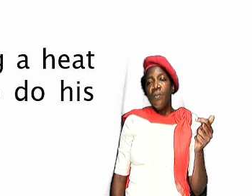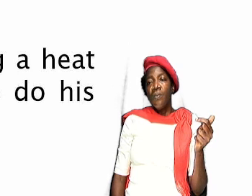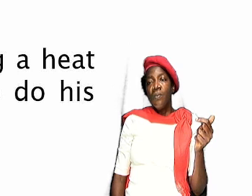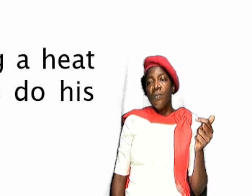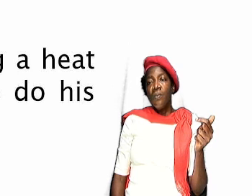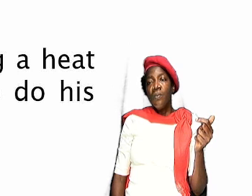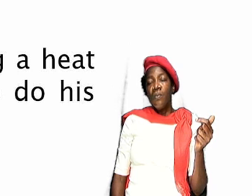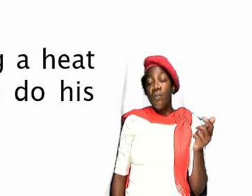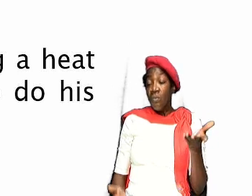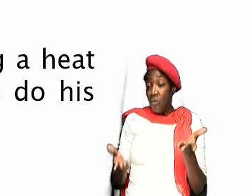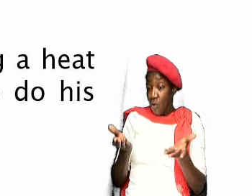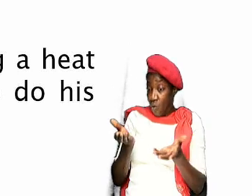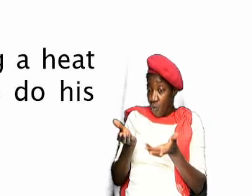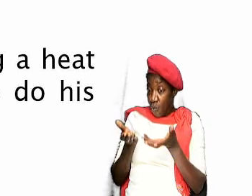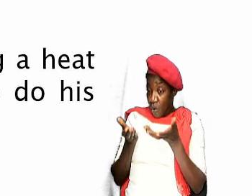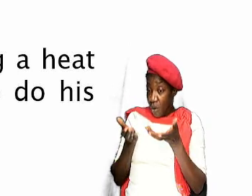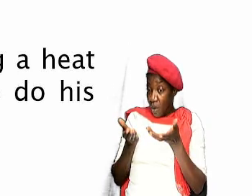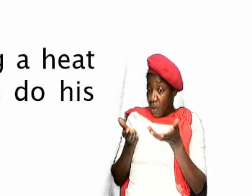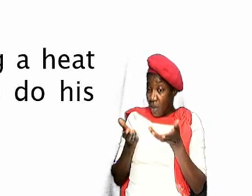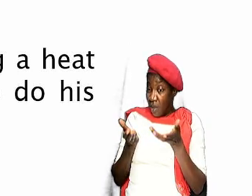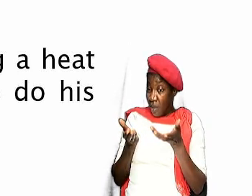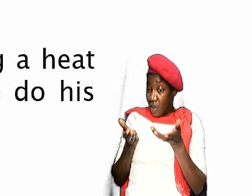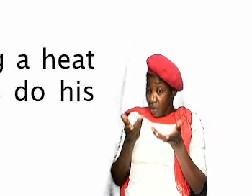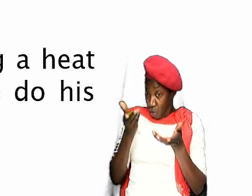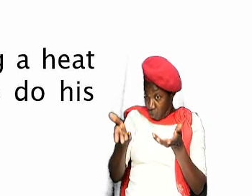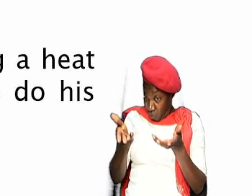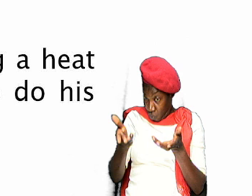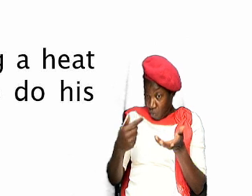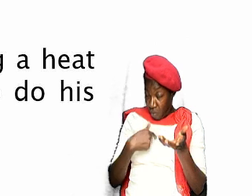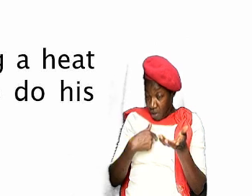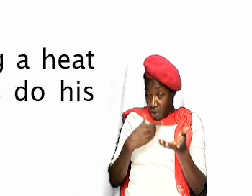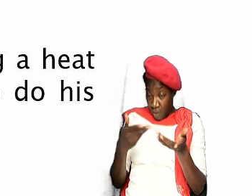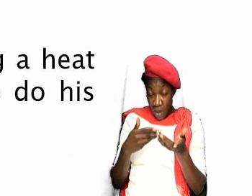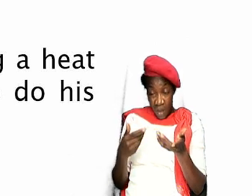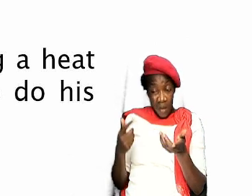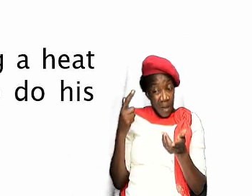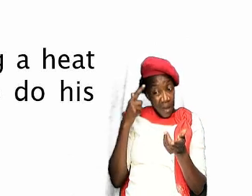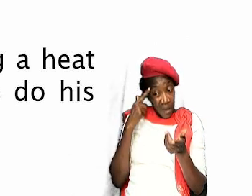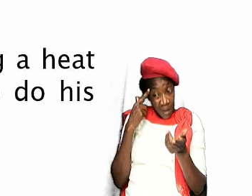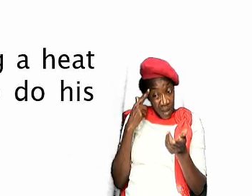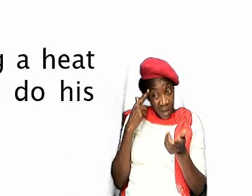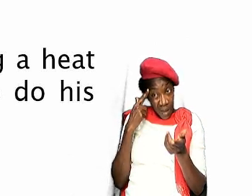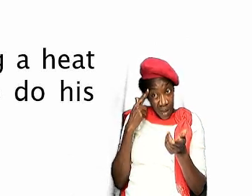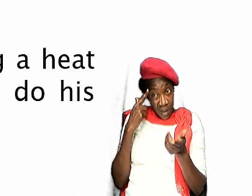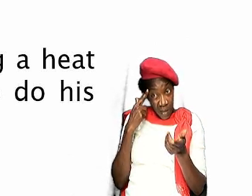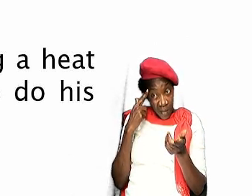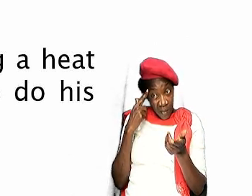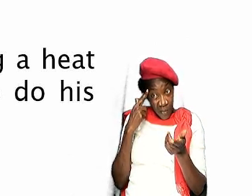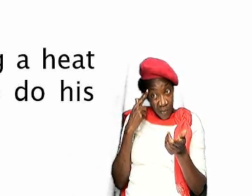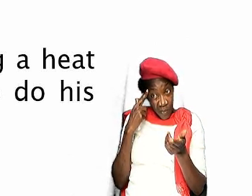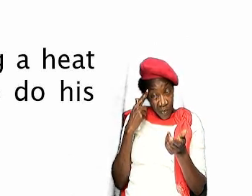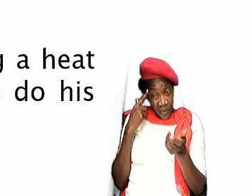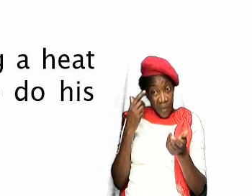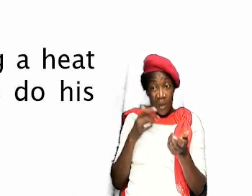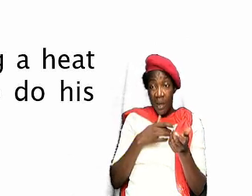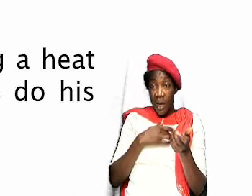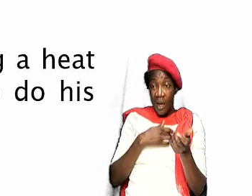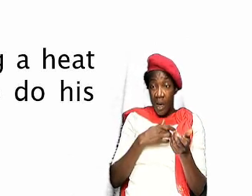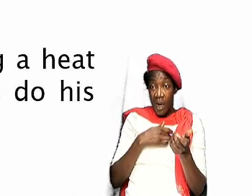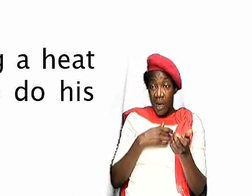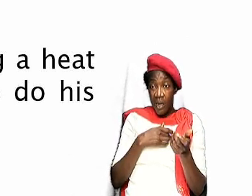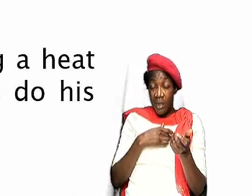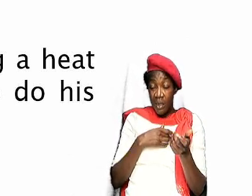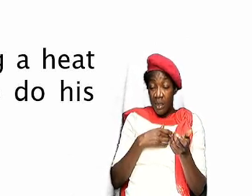If we want to be considered as having a heart like the Lord,